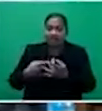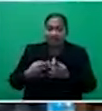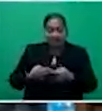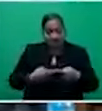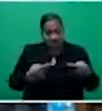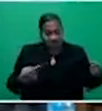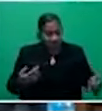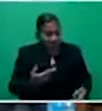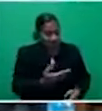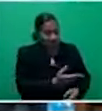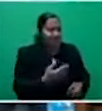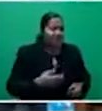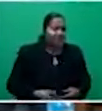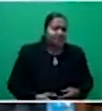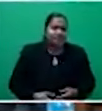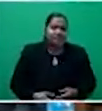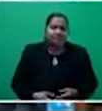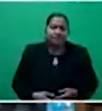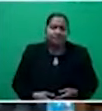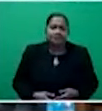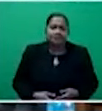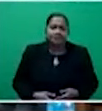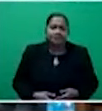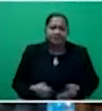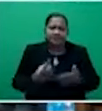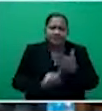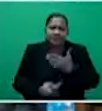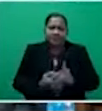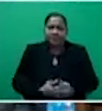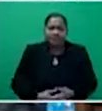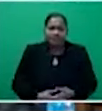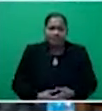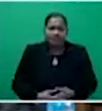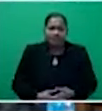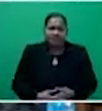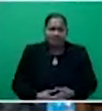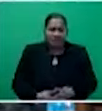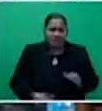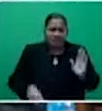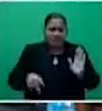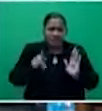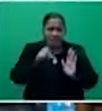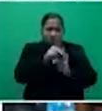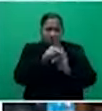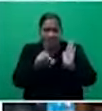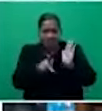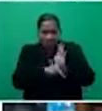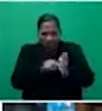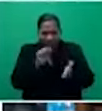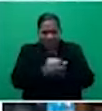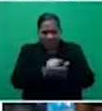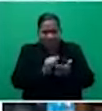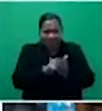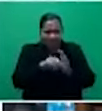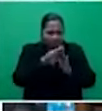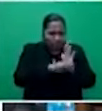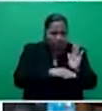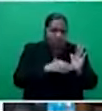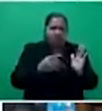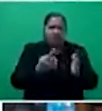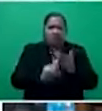there is no rationality in the policy. He said for one of the things he'll do, firstly, is that he will increase taxation